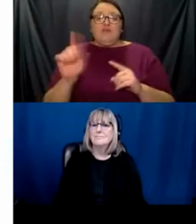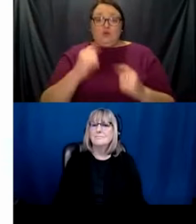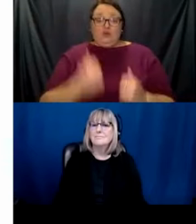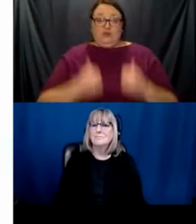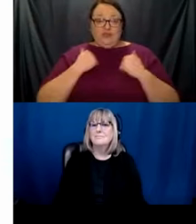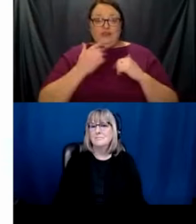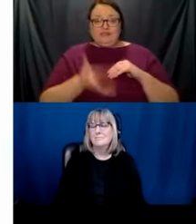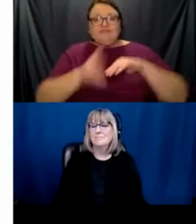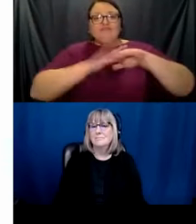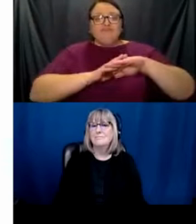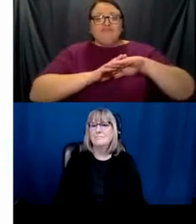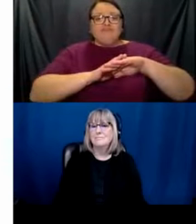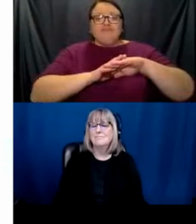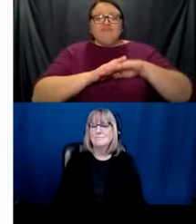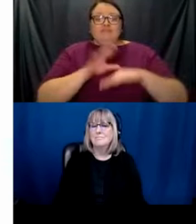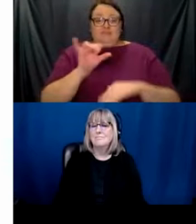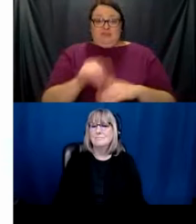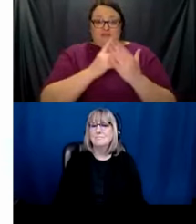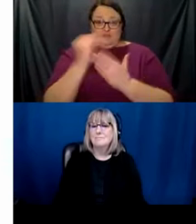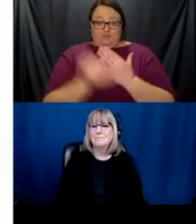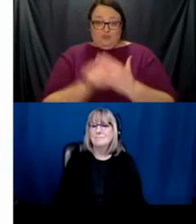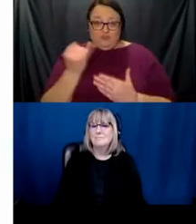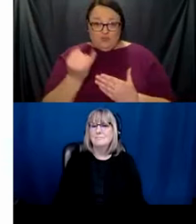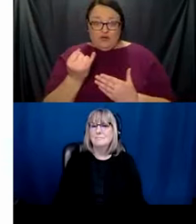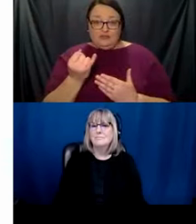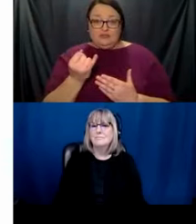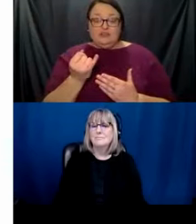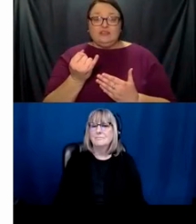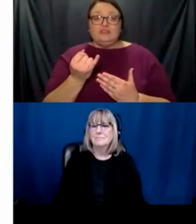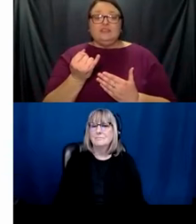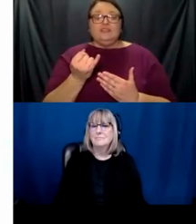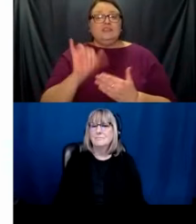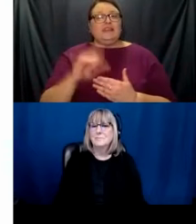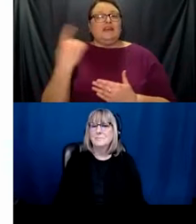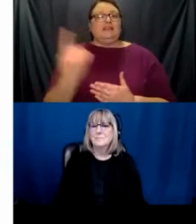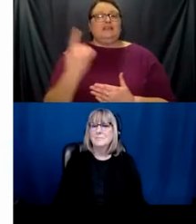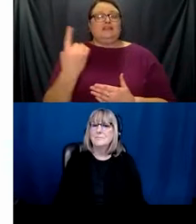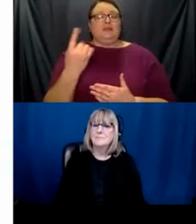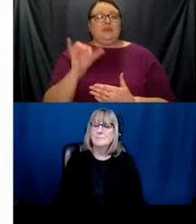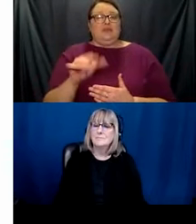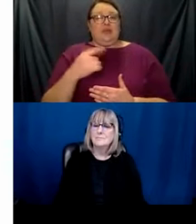nuestra comunidad, cambios estéticos, esto ayuda a